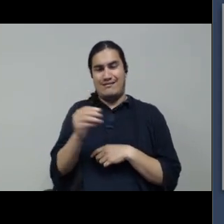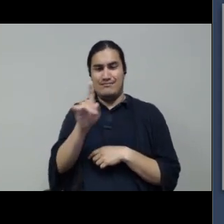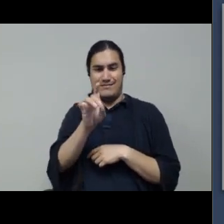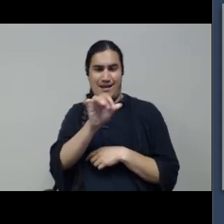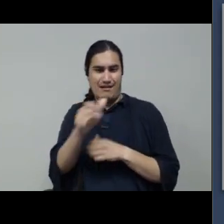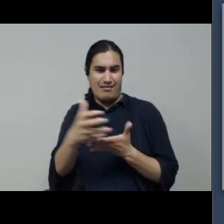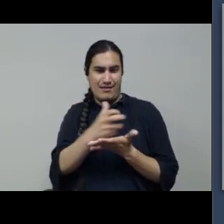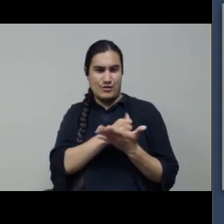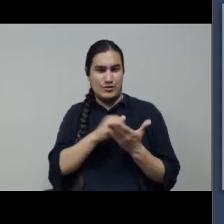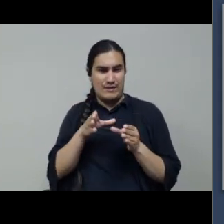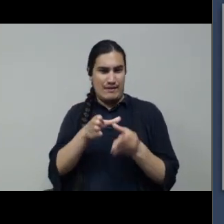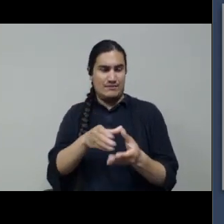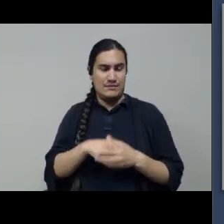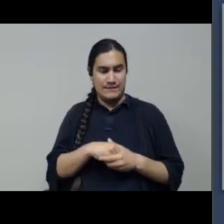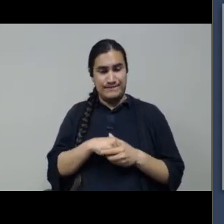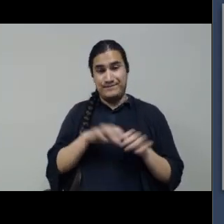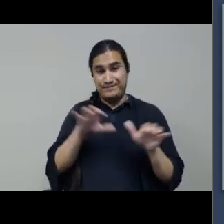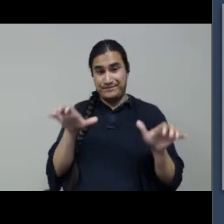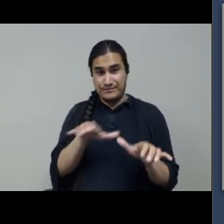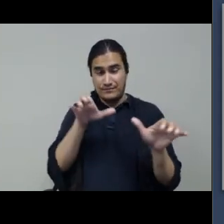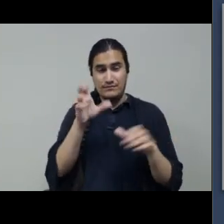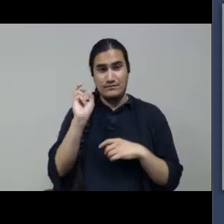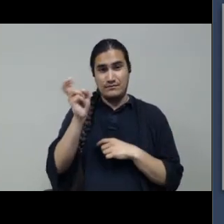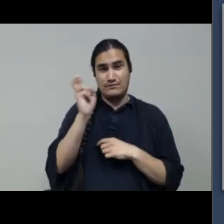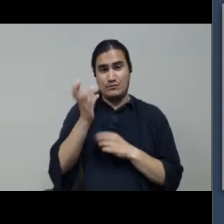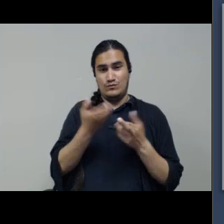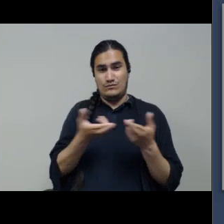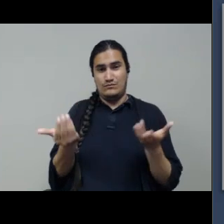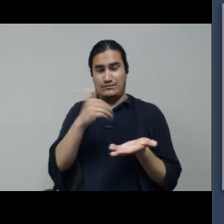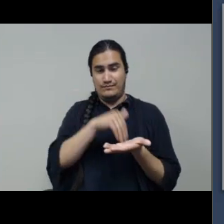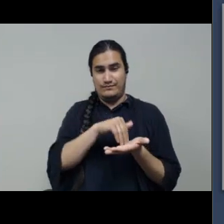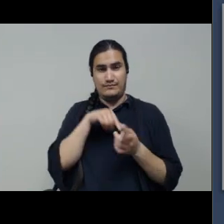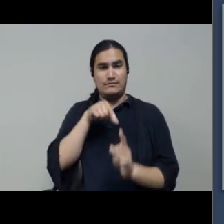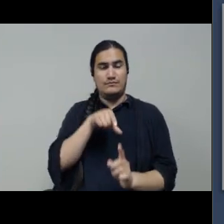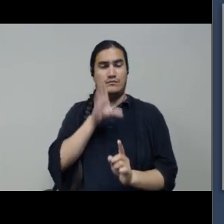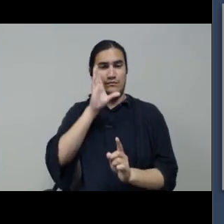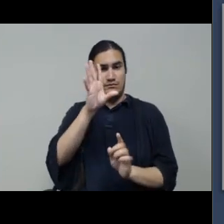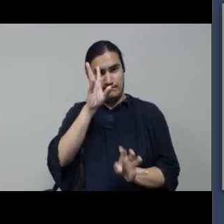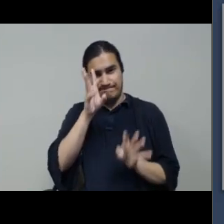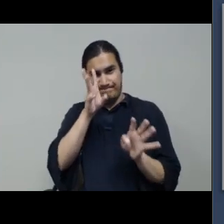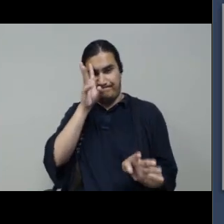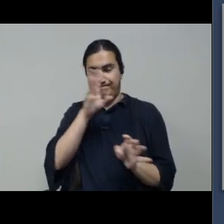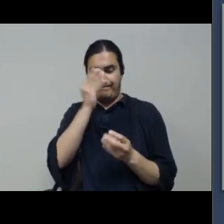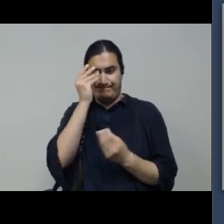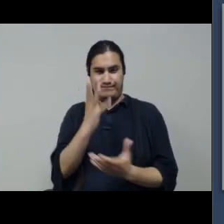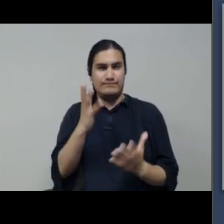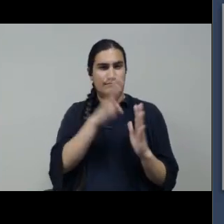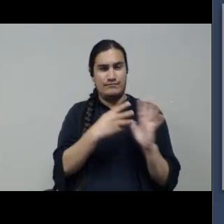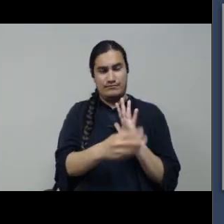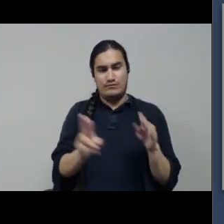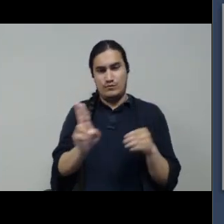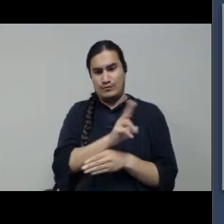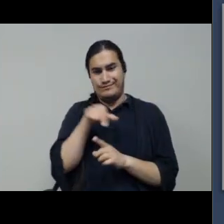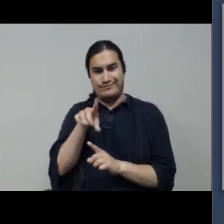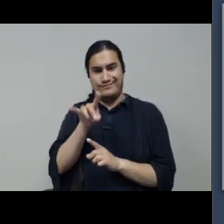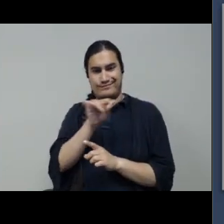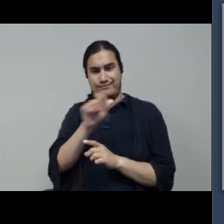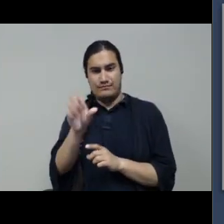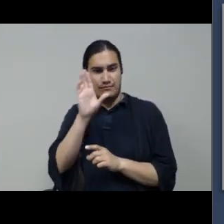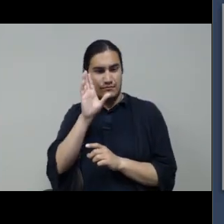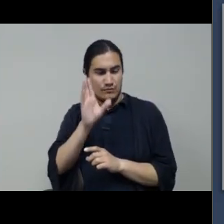methods. The Active Transportation Resource Center will create infographics using these data results and